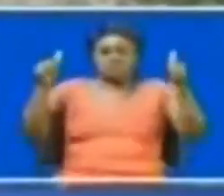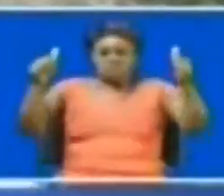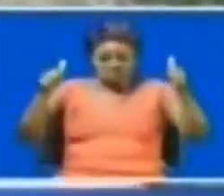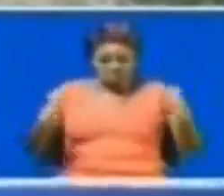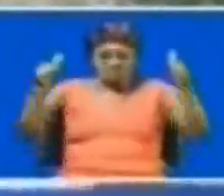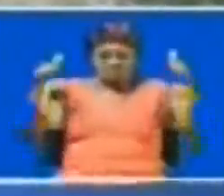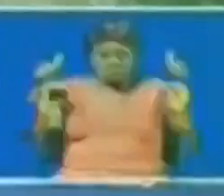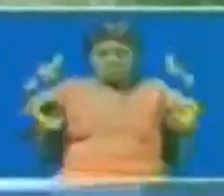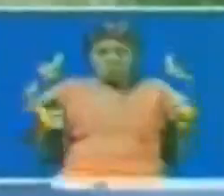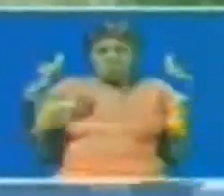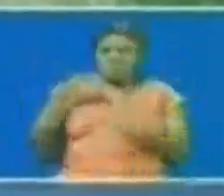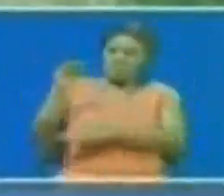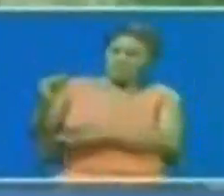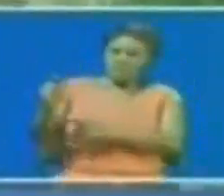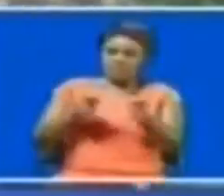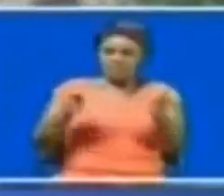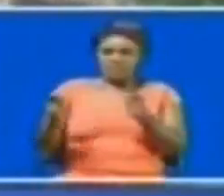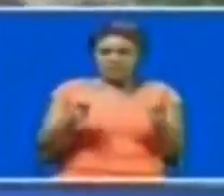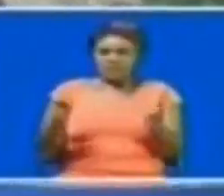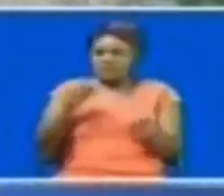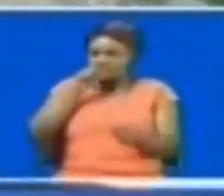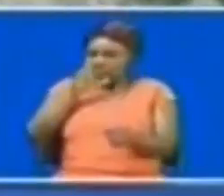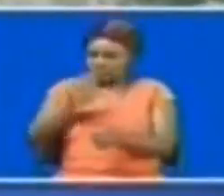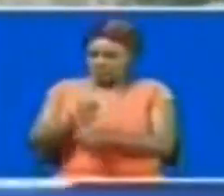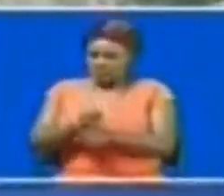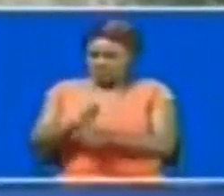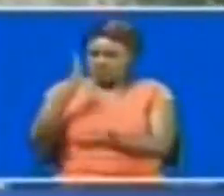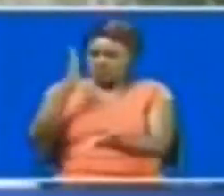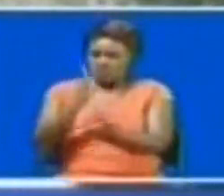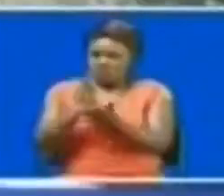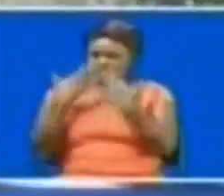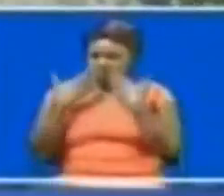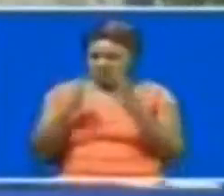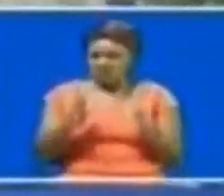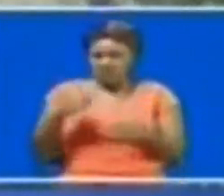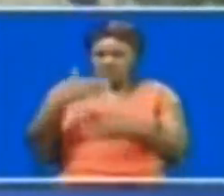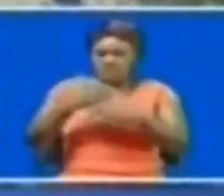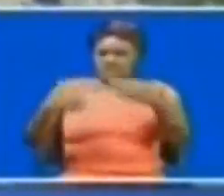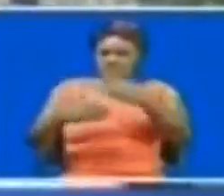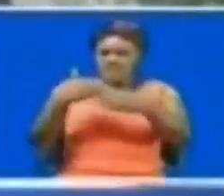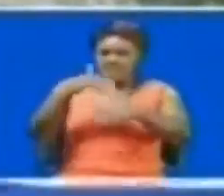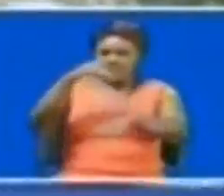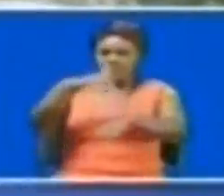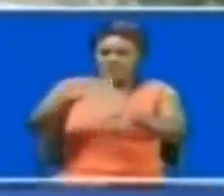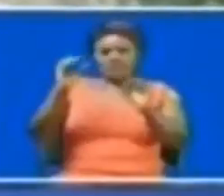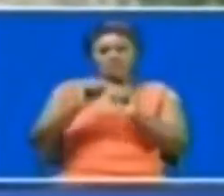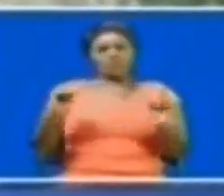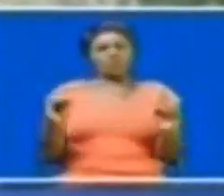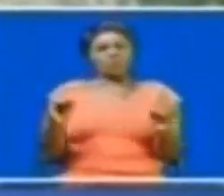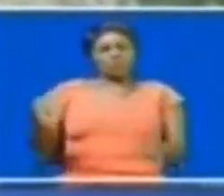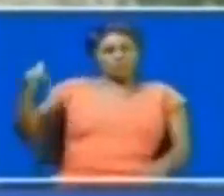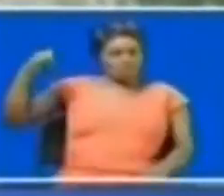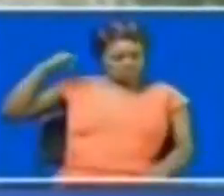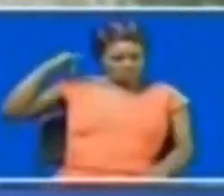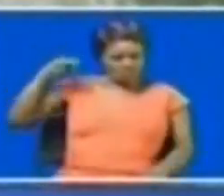nothing. I'd even asked the management, but they gave us a confirmation our building is not affected. Only to be